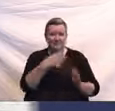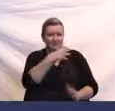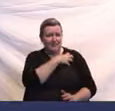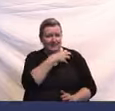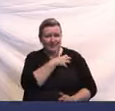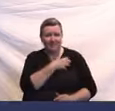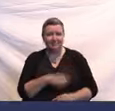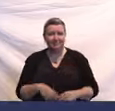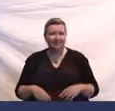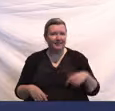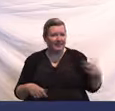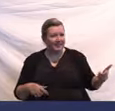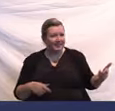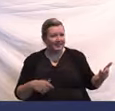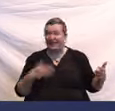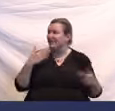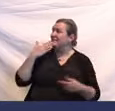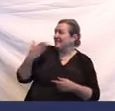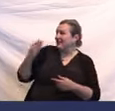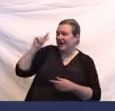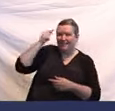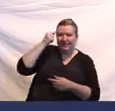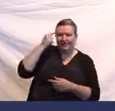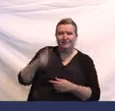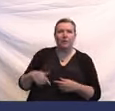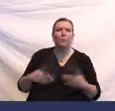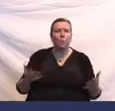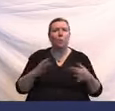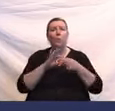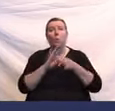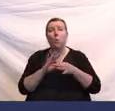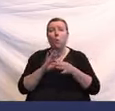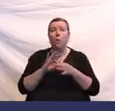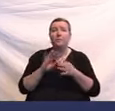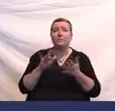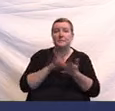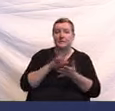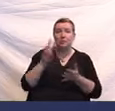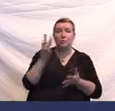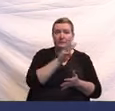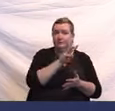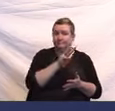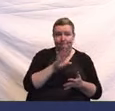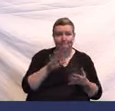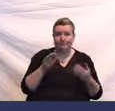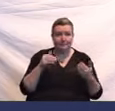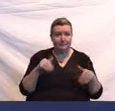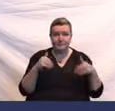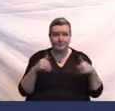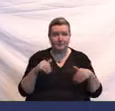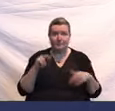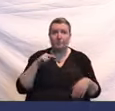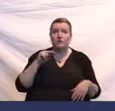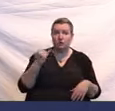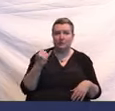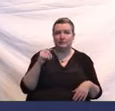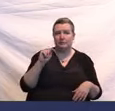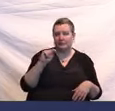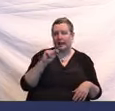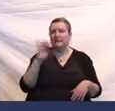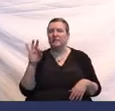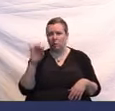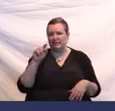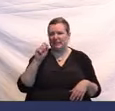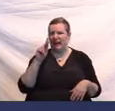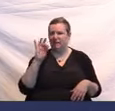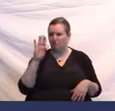Governor. To your point with regards to the Midwest, yes, our New Jersey Task Force 1, our urban search and